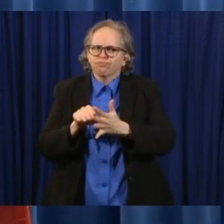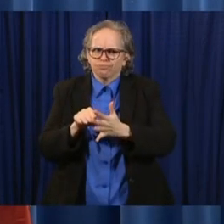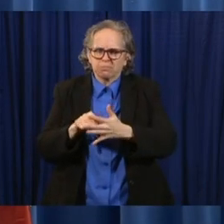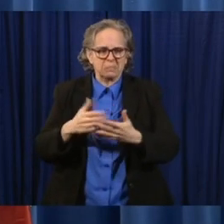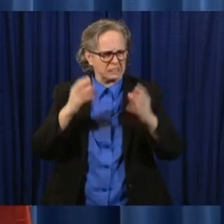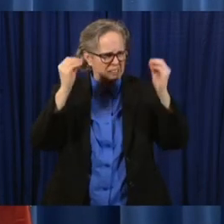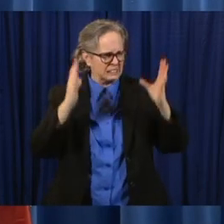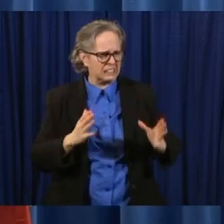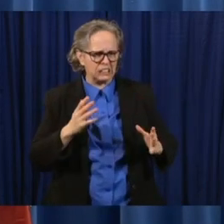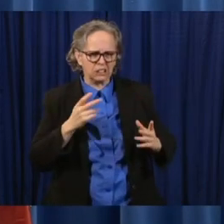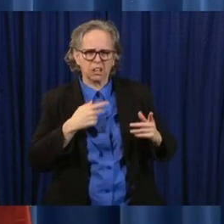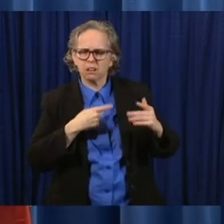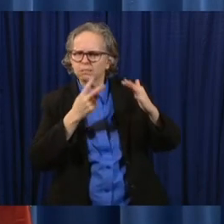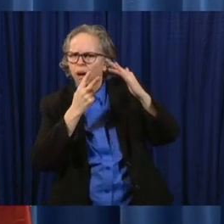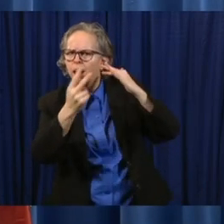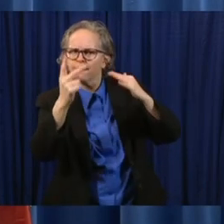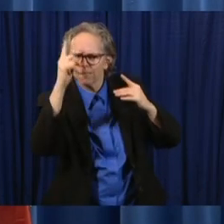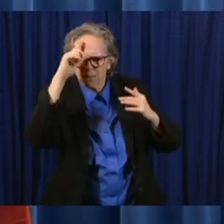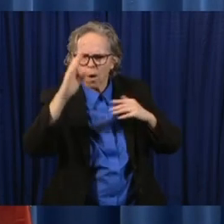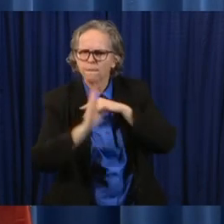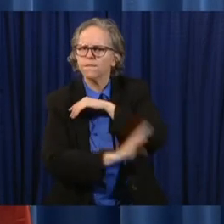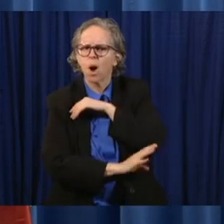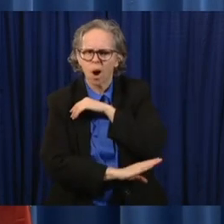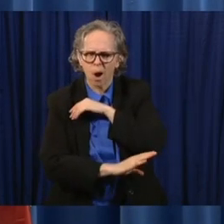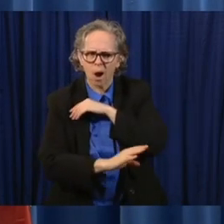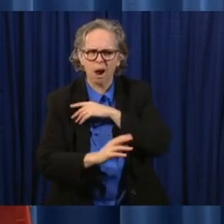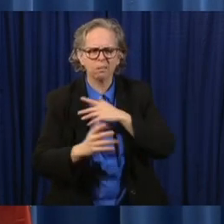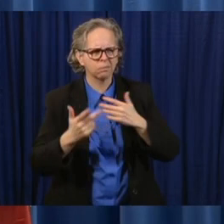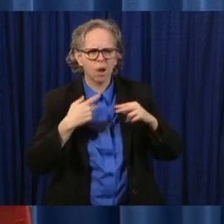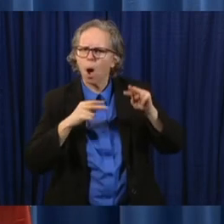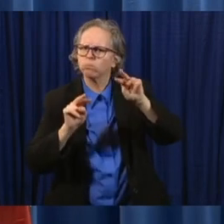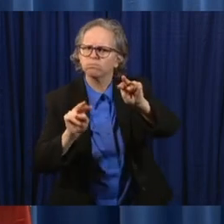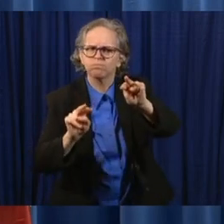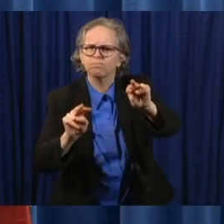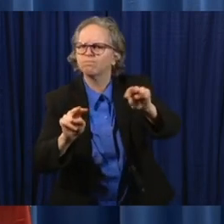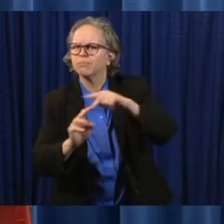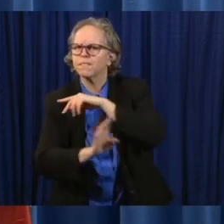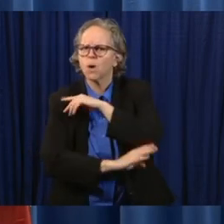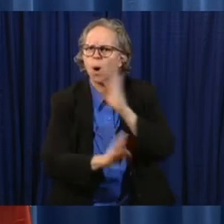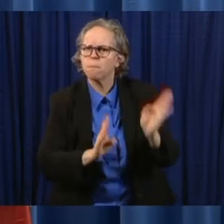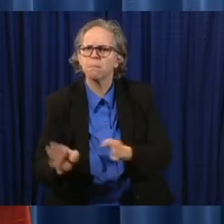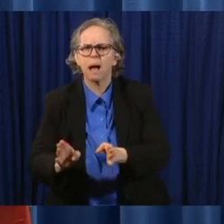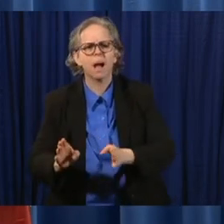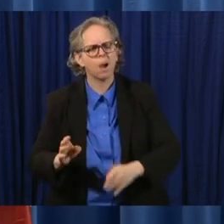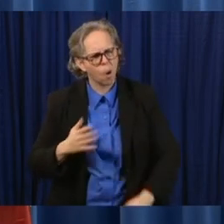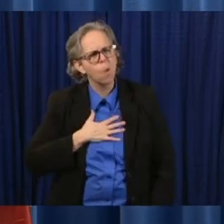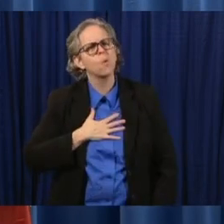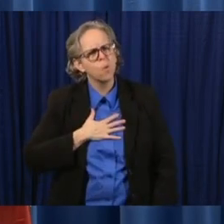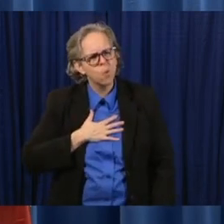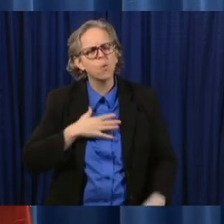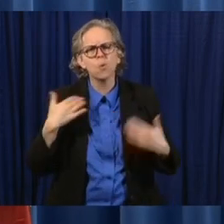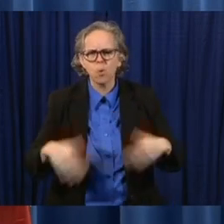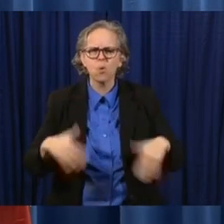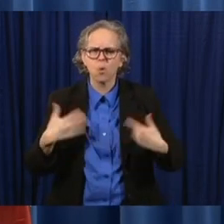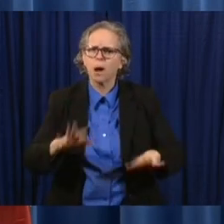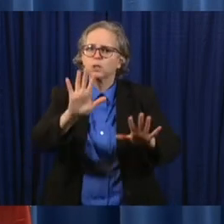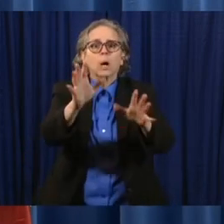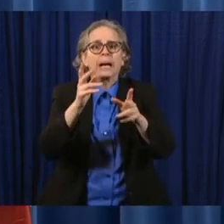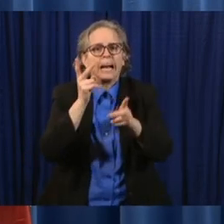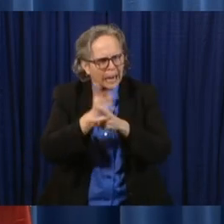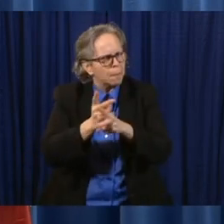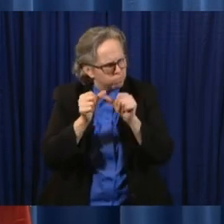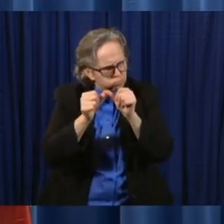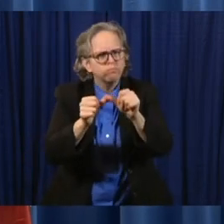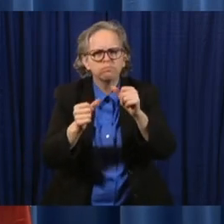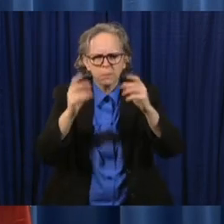our administrators are looking at this, and school board members are looking at this. So I would encourage you to continue to plan. We will work